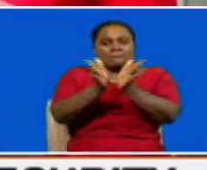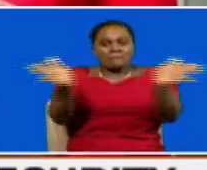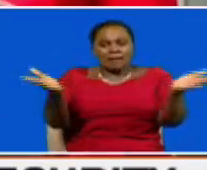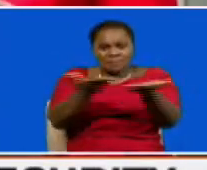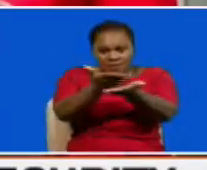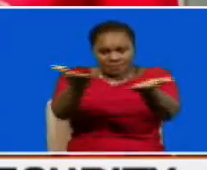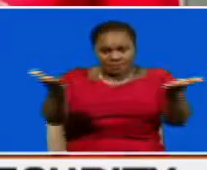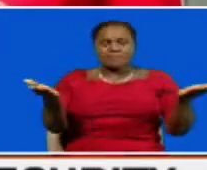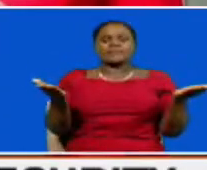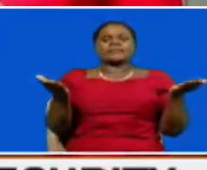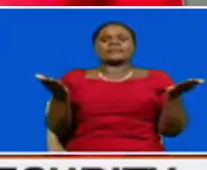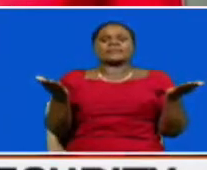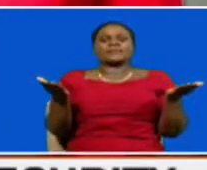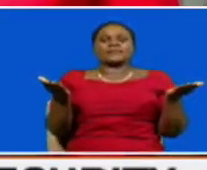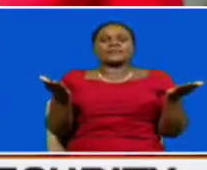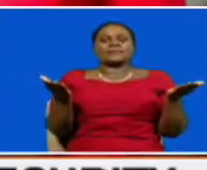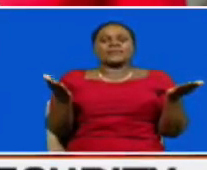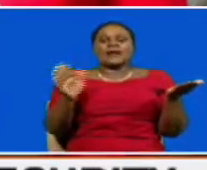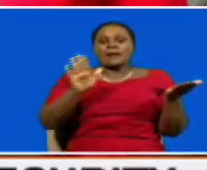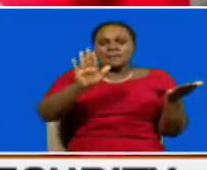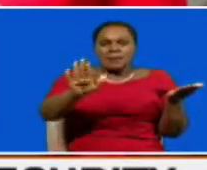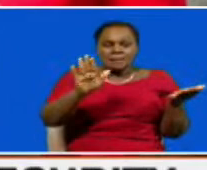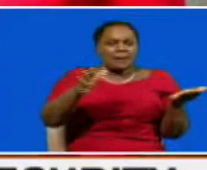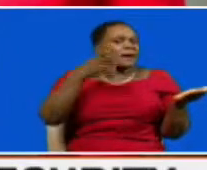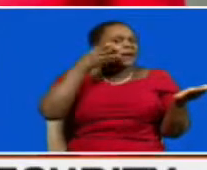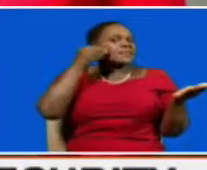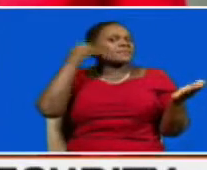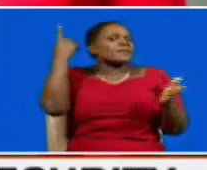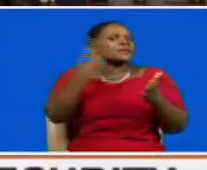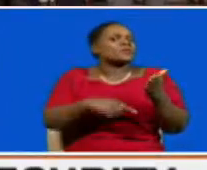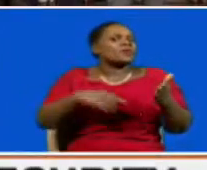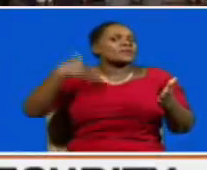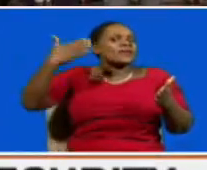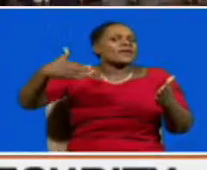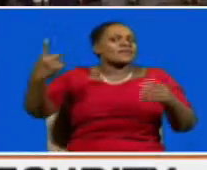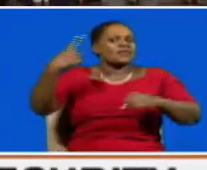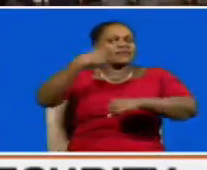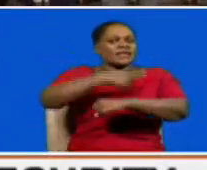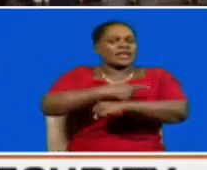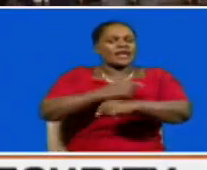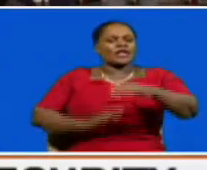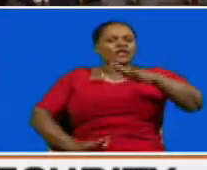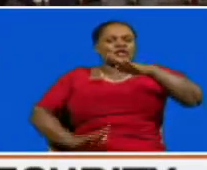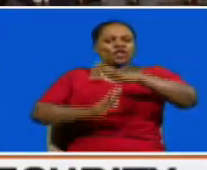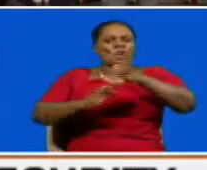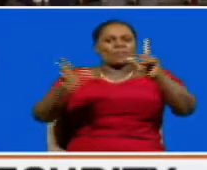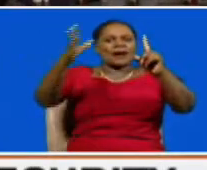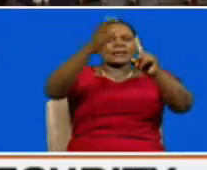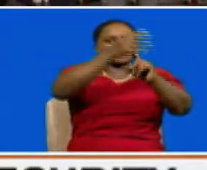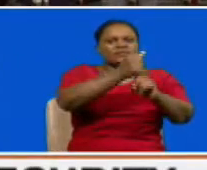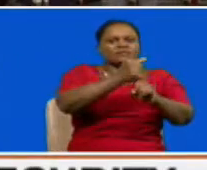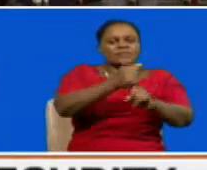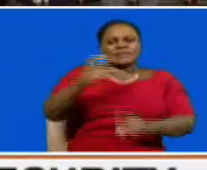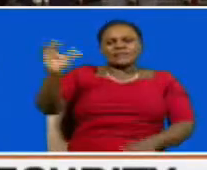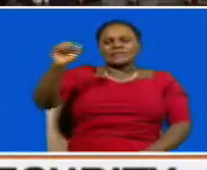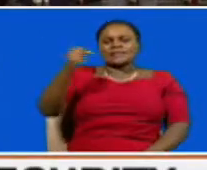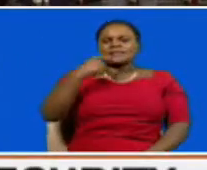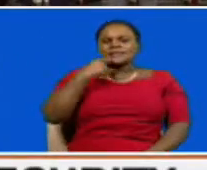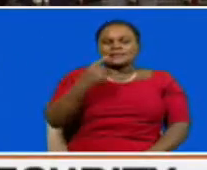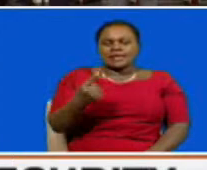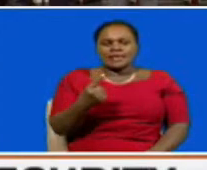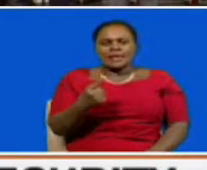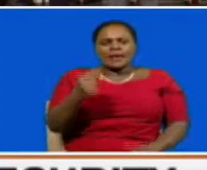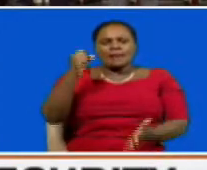fellow citizens what they go through every day. Among his top 10 achievements, the CS says that a broken